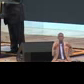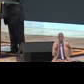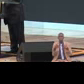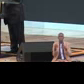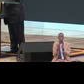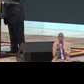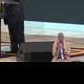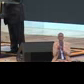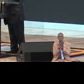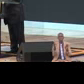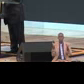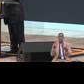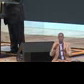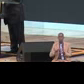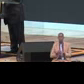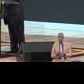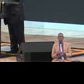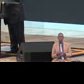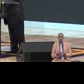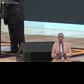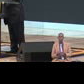Don't play with it.